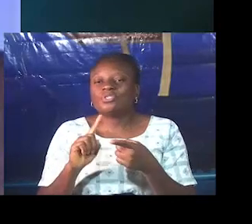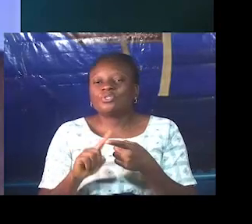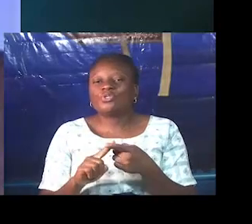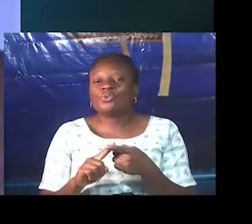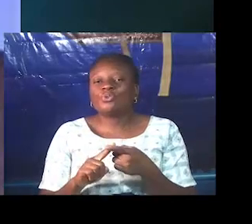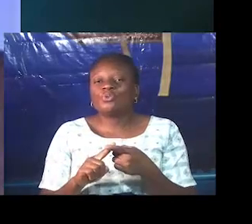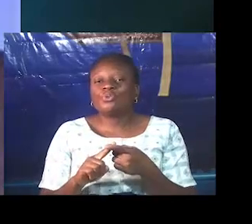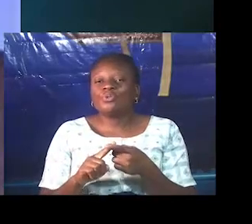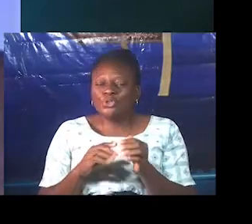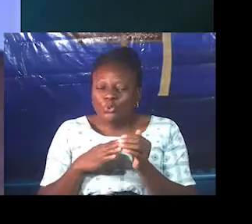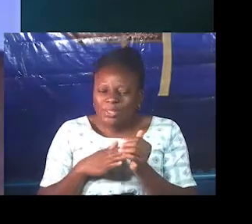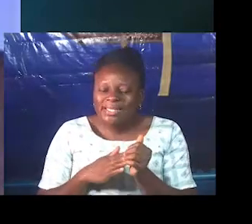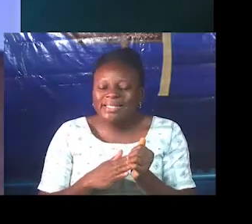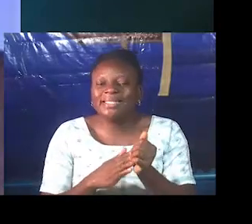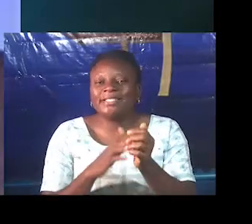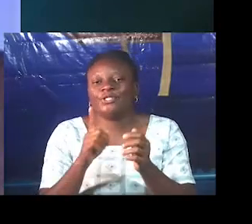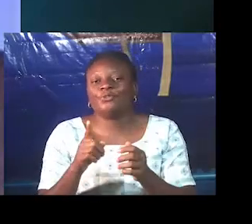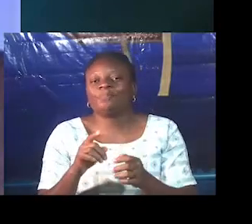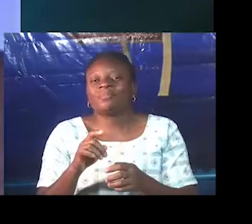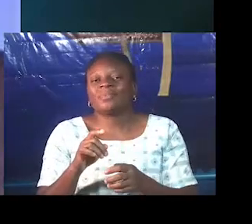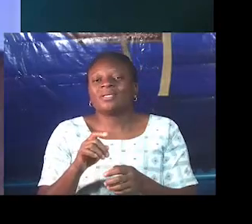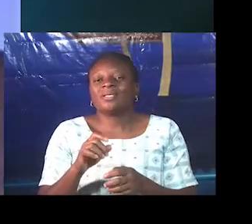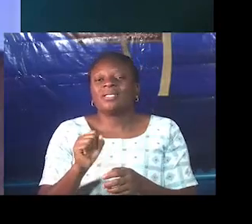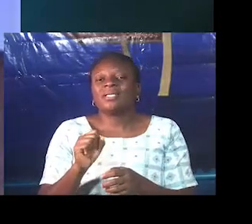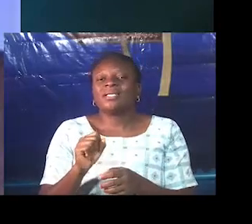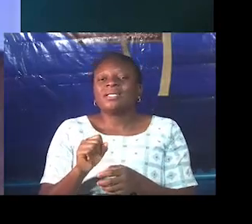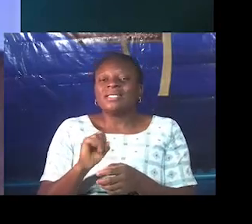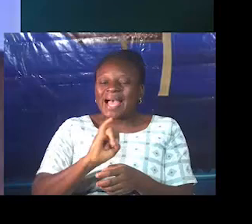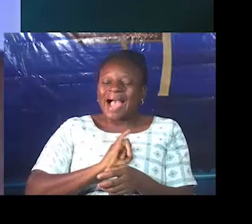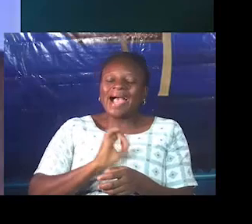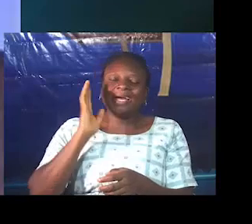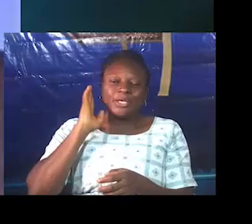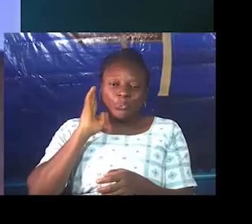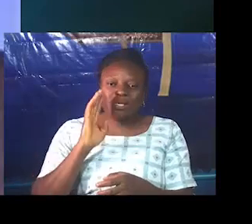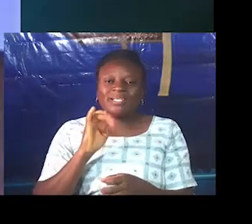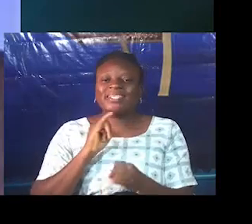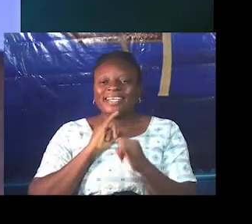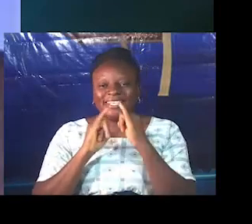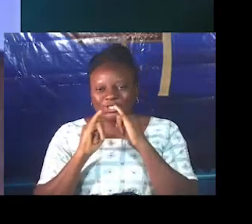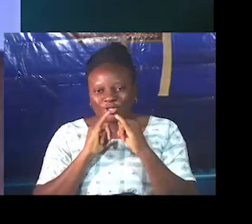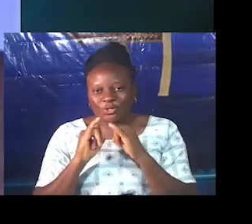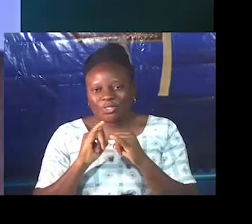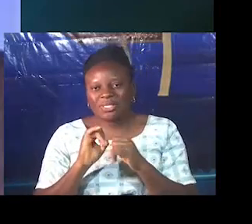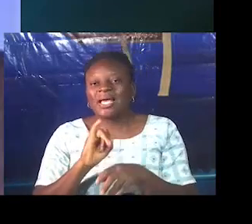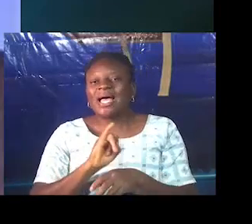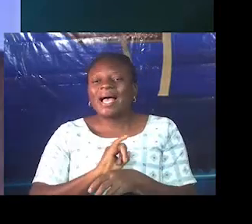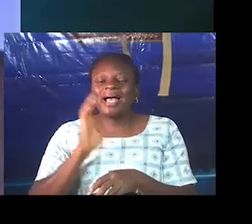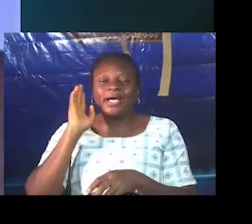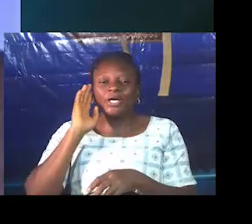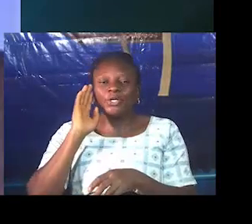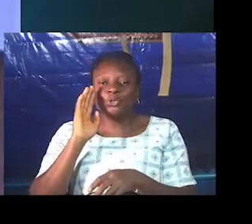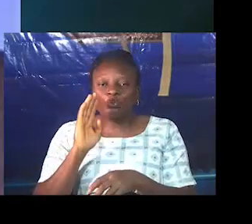said, I will instruct you in the way you will go, and I will guide you with my eye. Another version says, I will watch your progress.